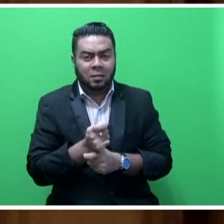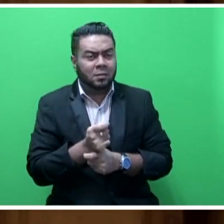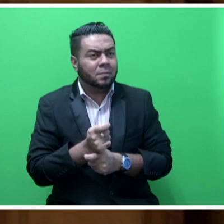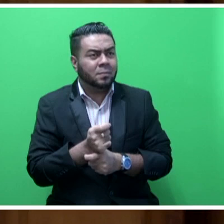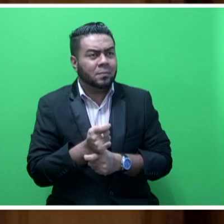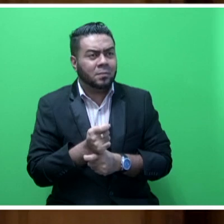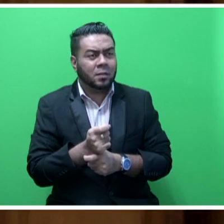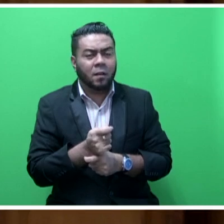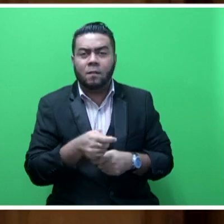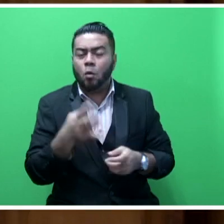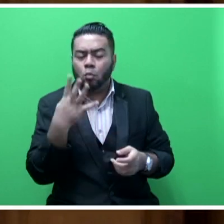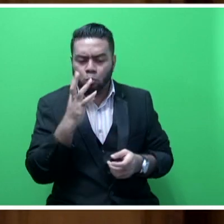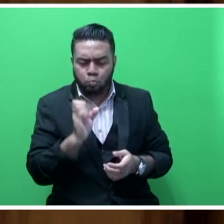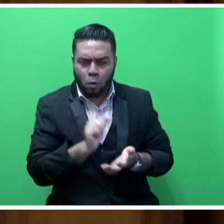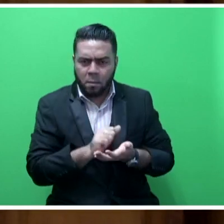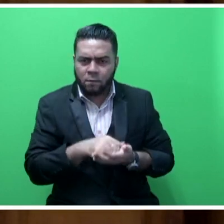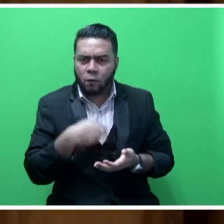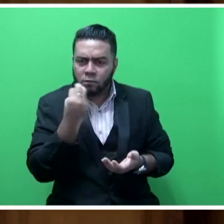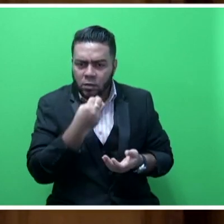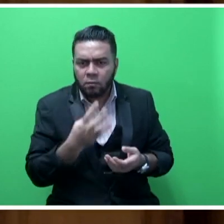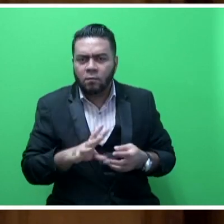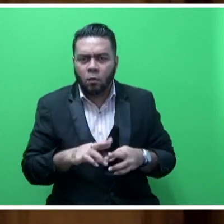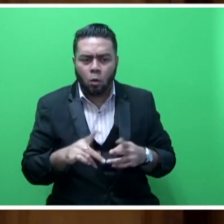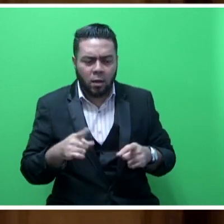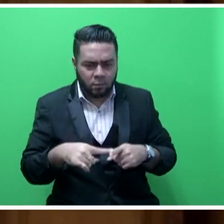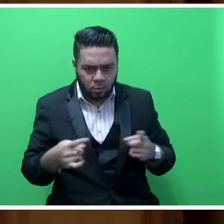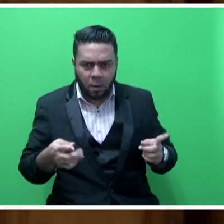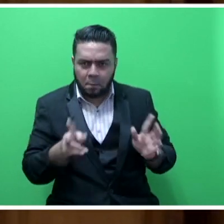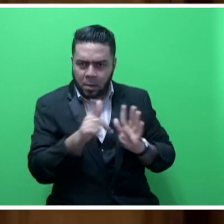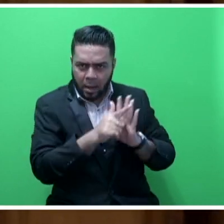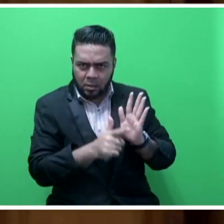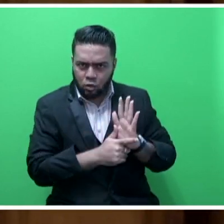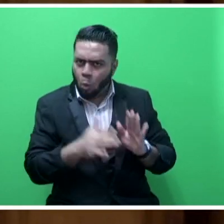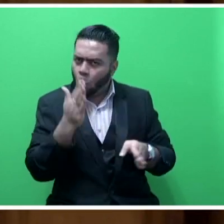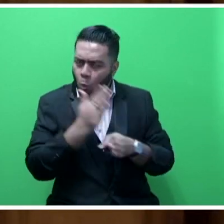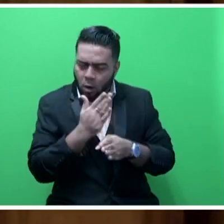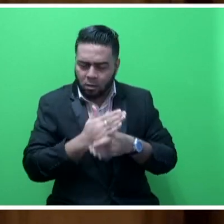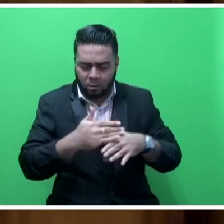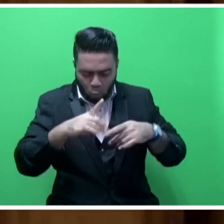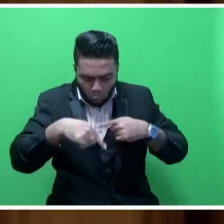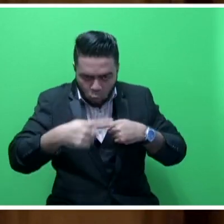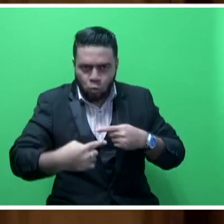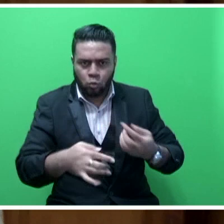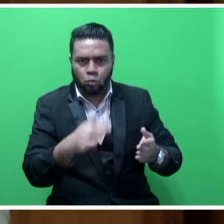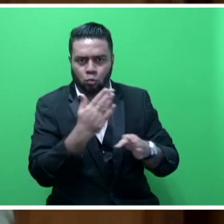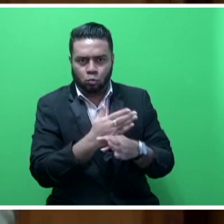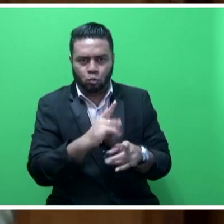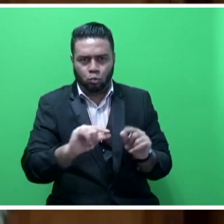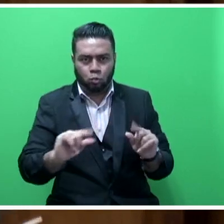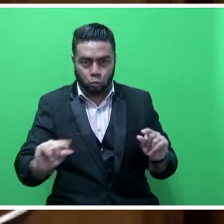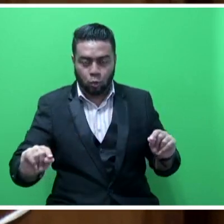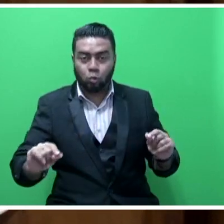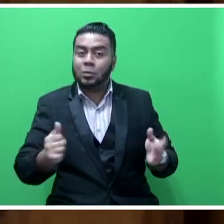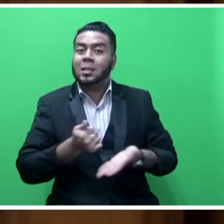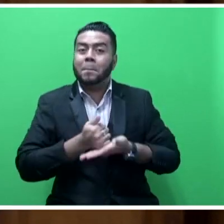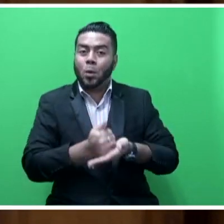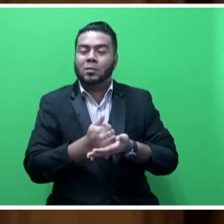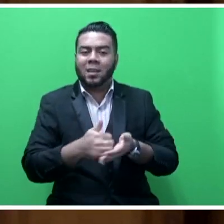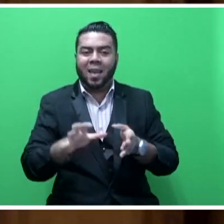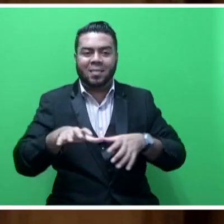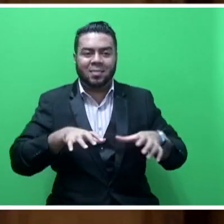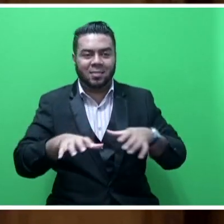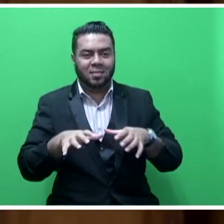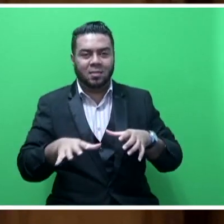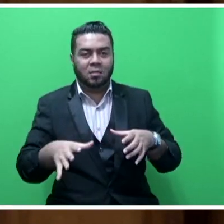and fit-for-purpose legislation. Work is already underway in this space to support activities